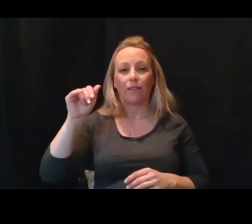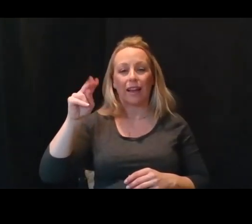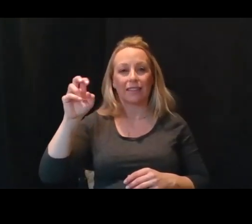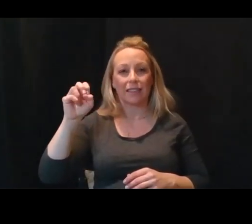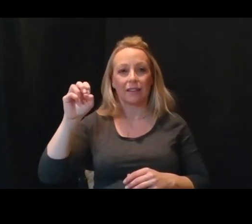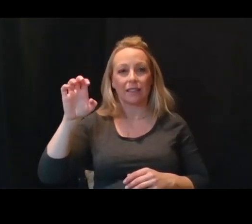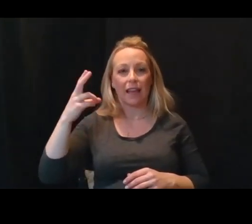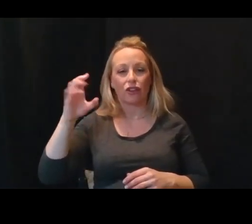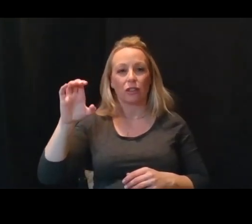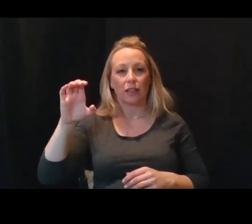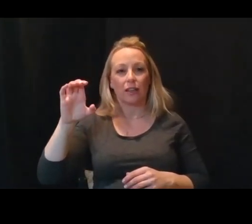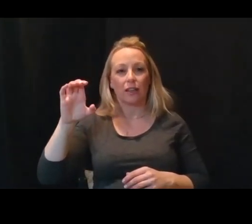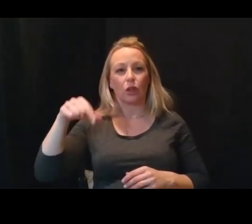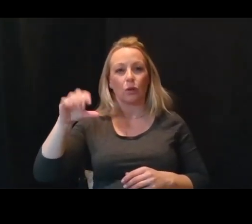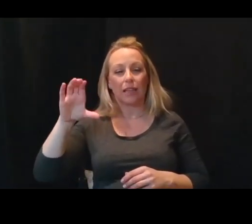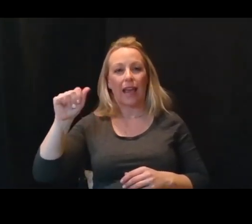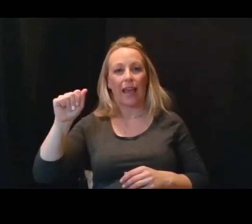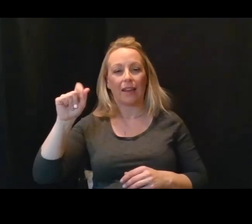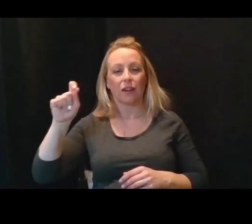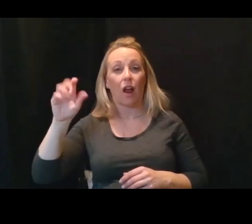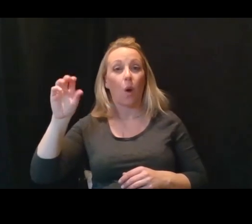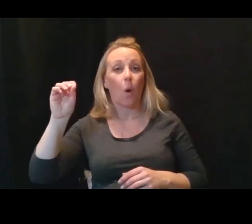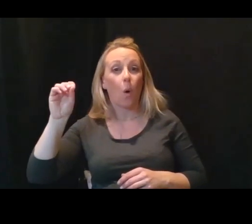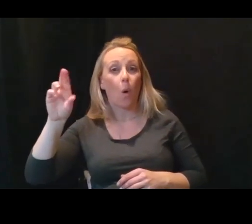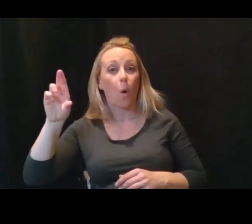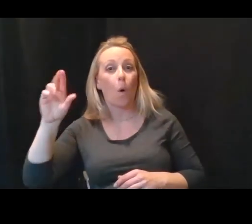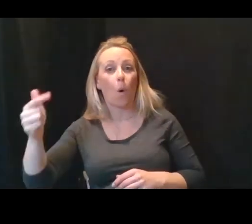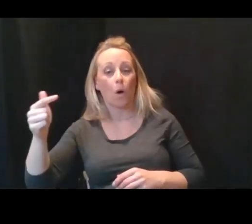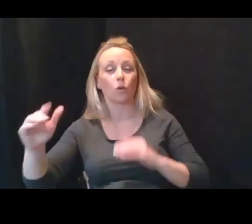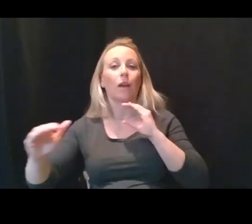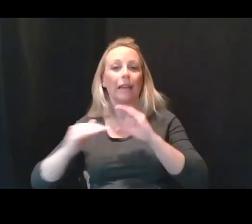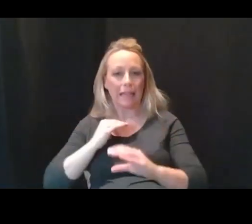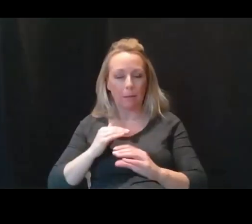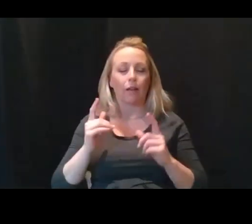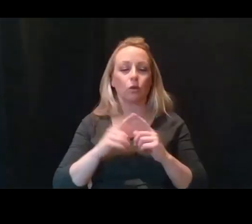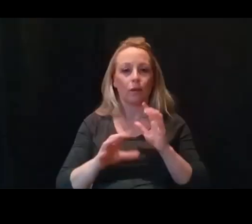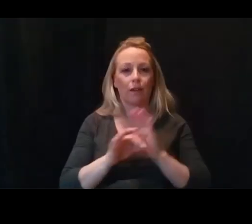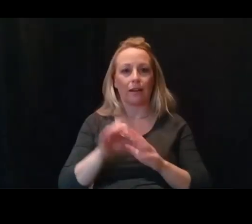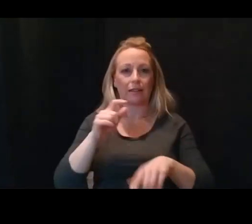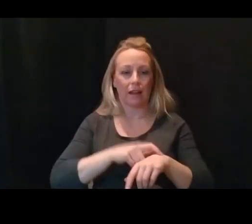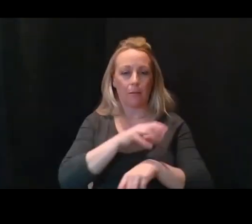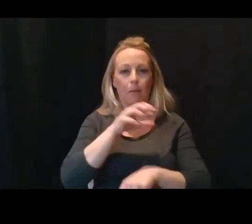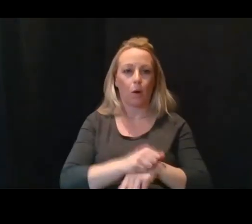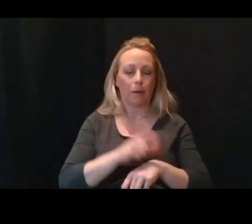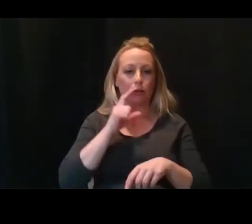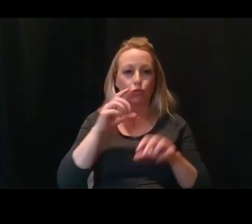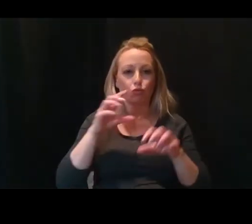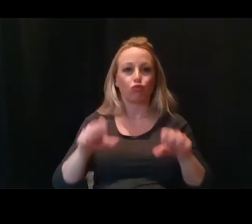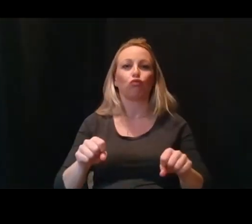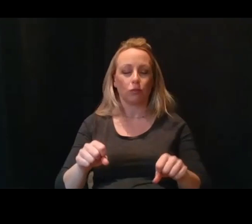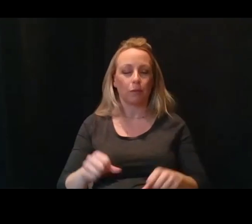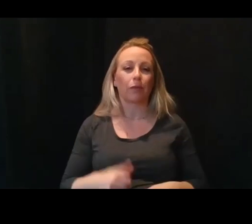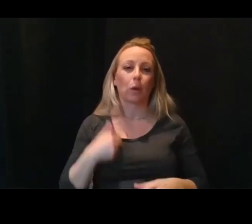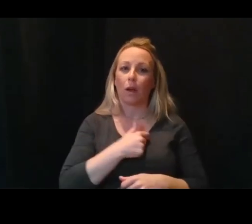covidvaccine@chcqca.org to get more information about scheduling a time to come in. So again, really appreciate working with both the